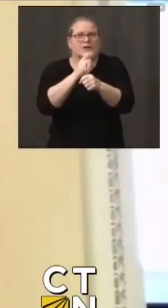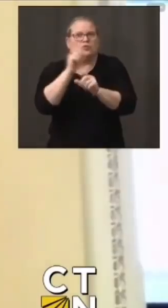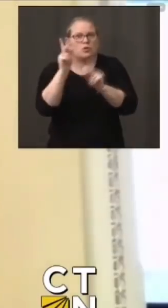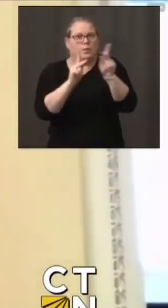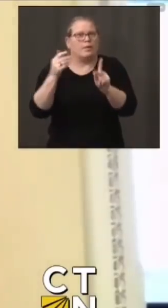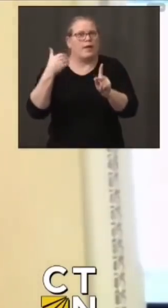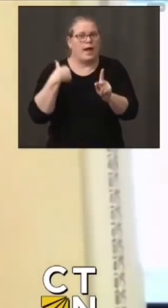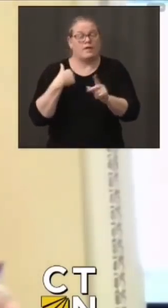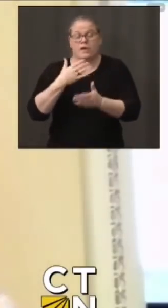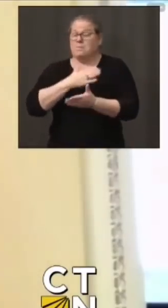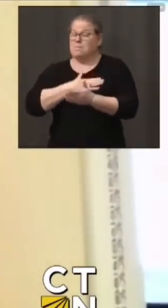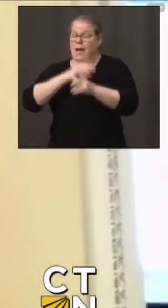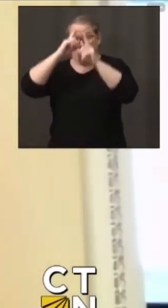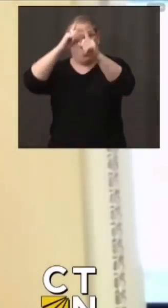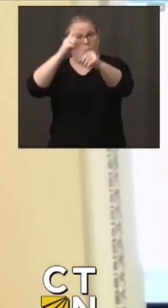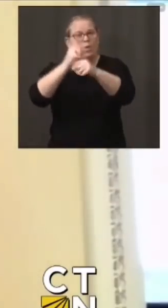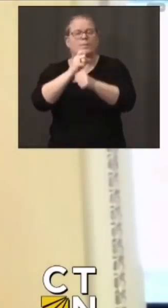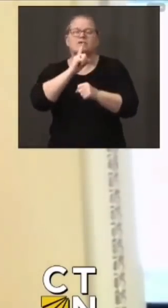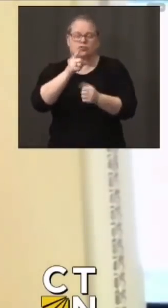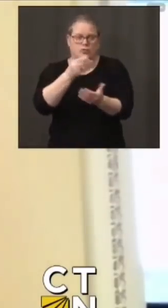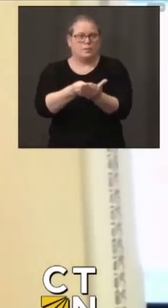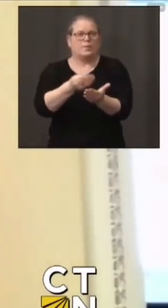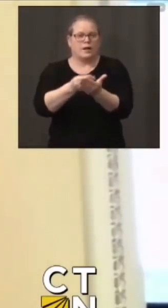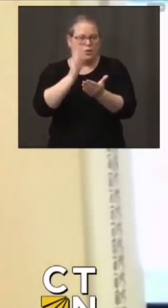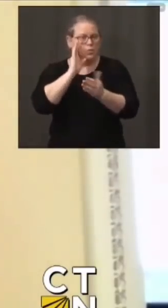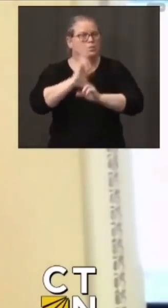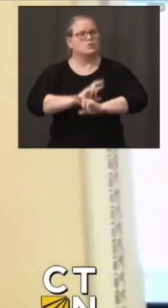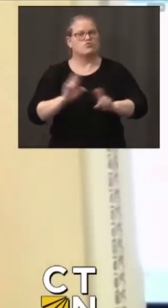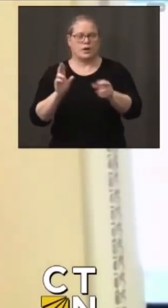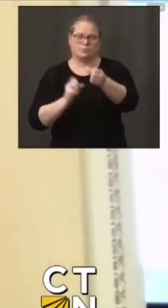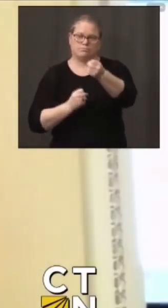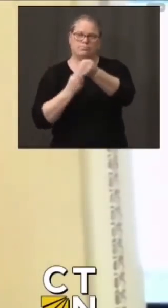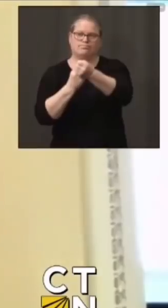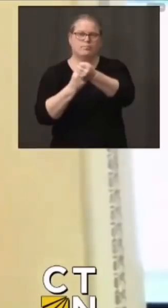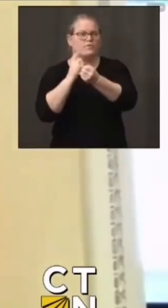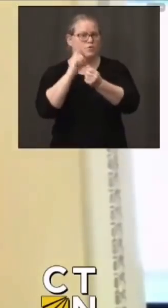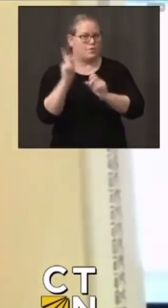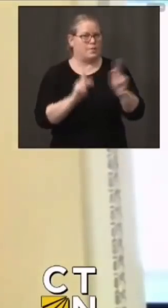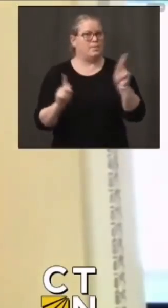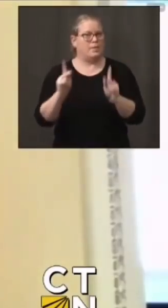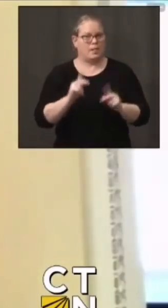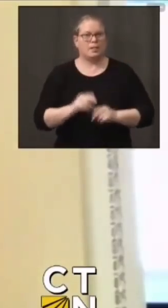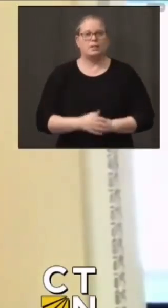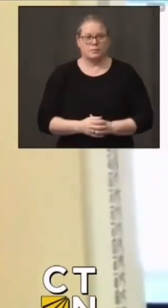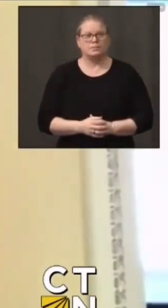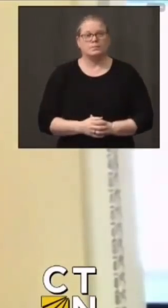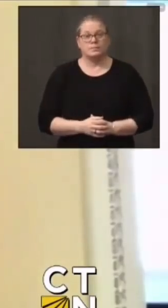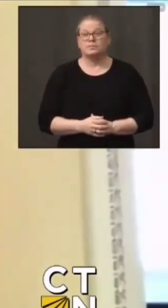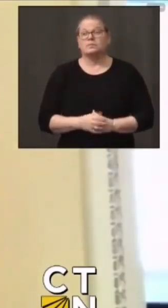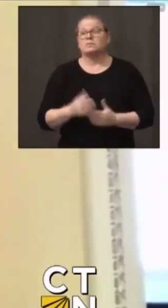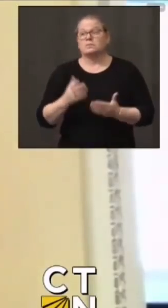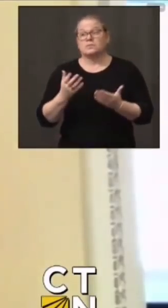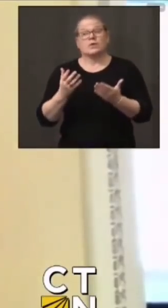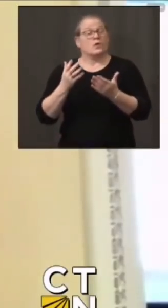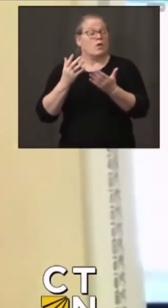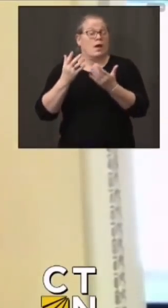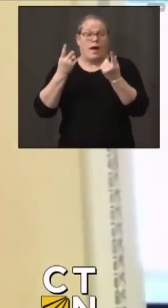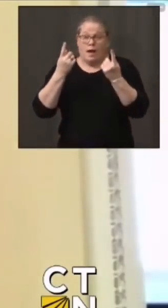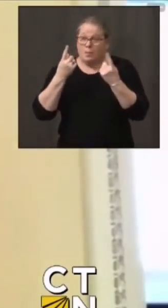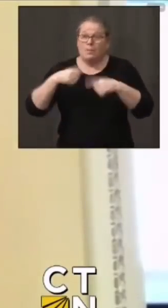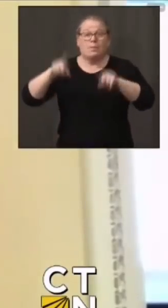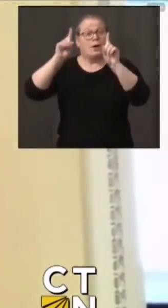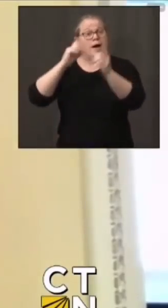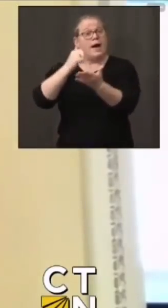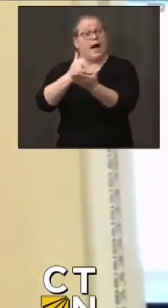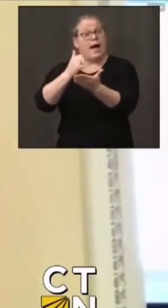the funding will be there for that effort. So we secured some help in some other areas as well. All